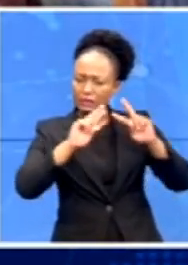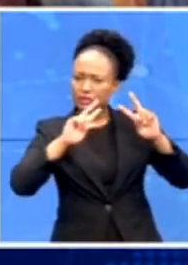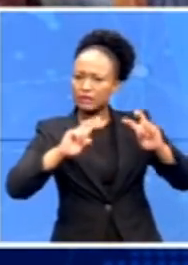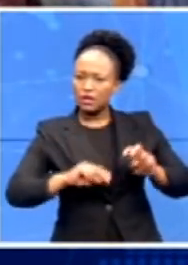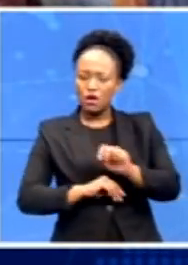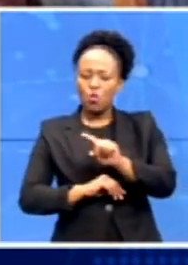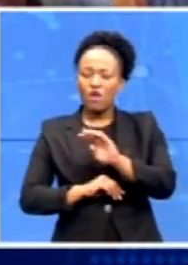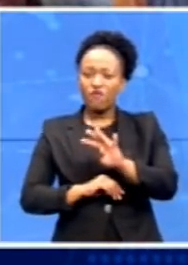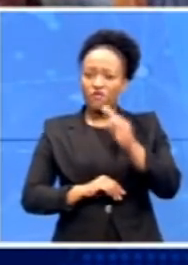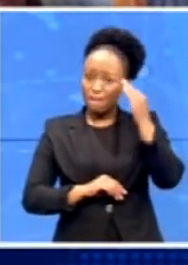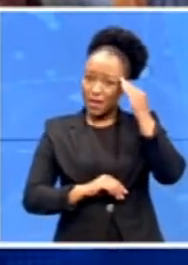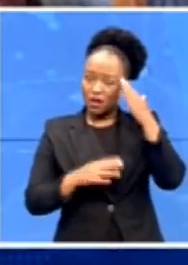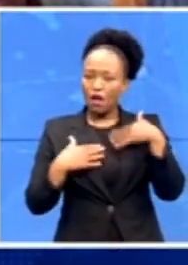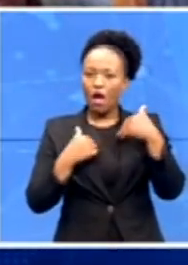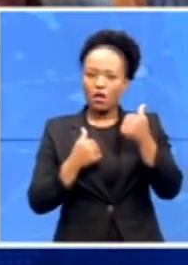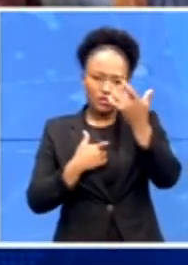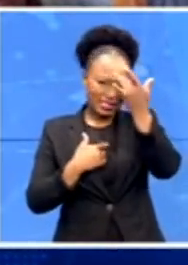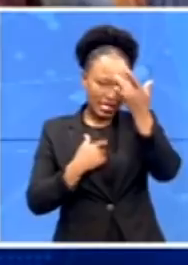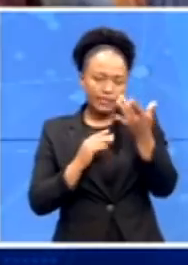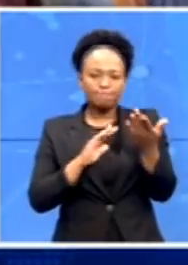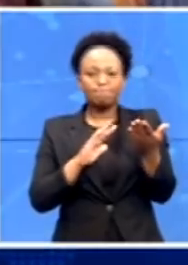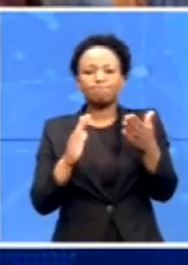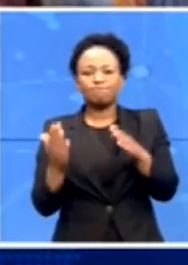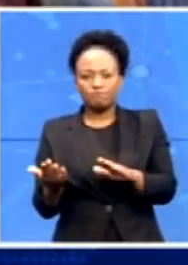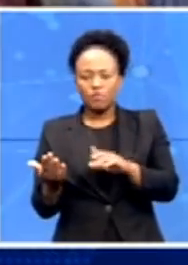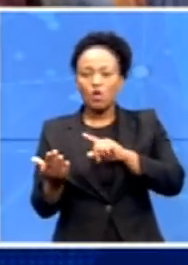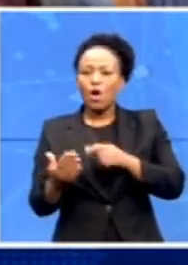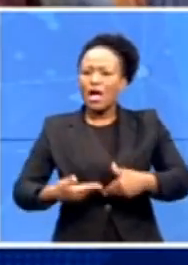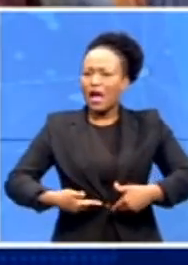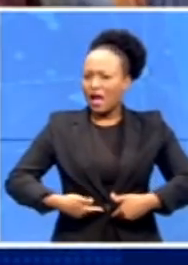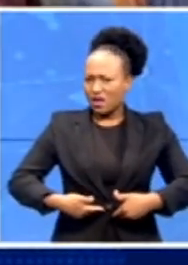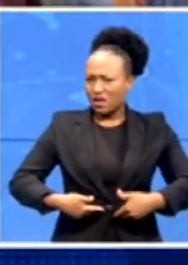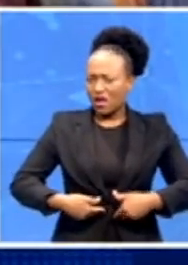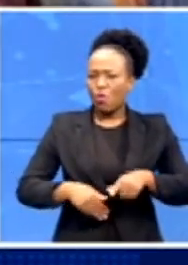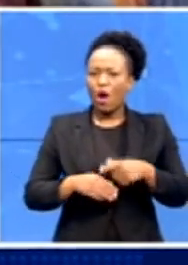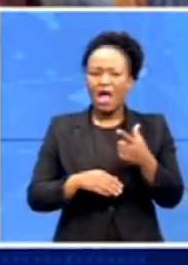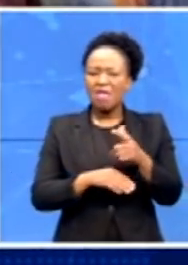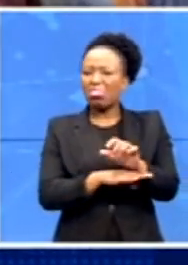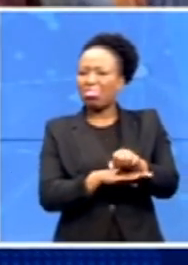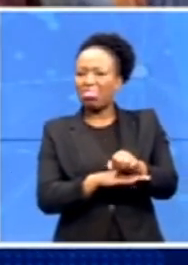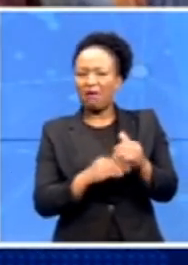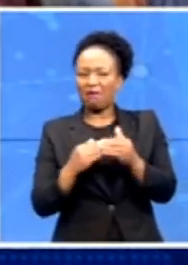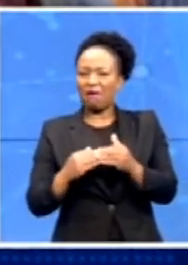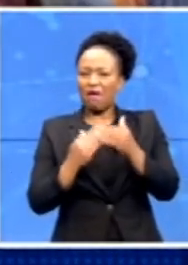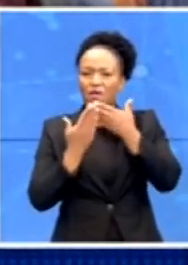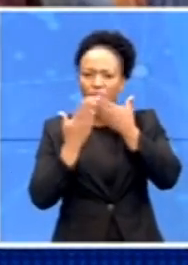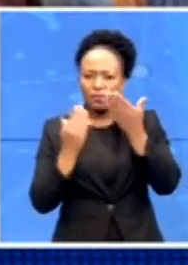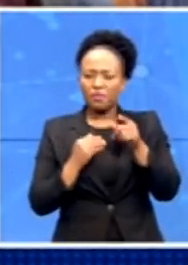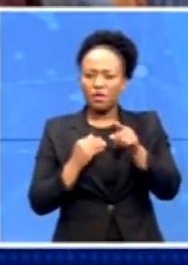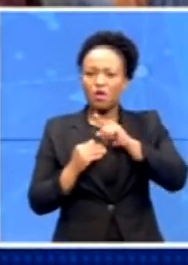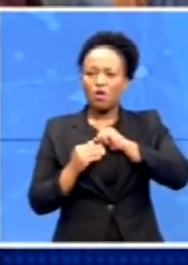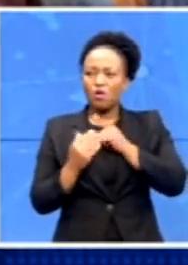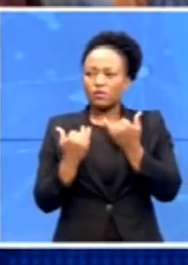patients. Most of them died of hunger and neglect following the termination of the Life Esidimeni Project by former Gauteng